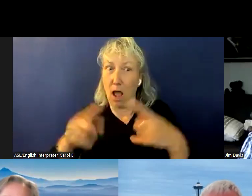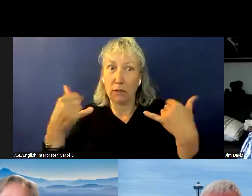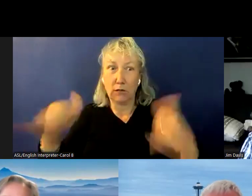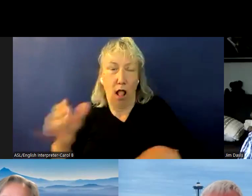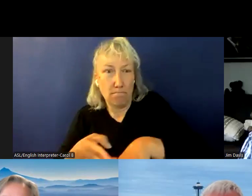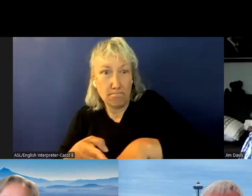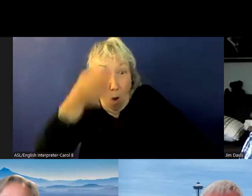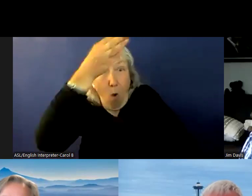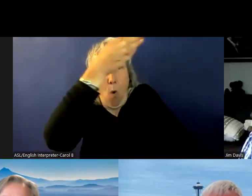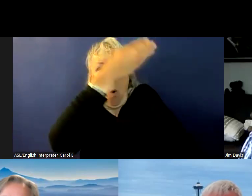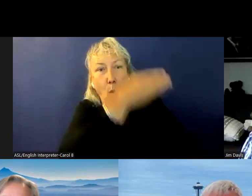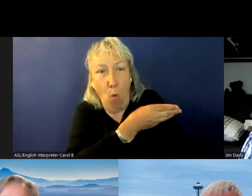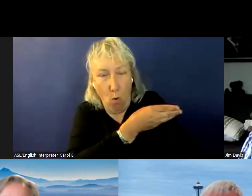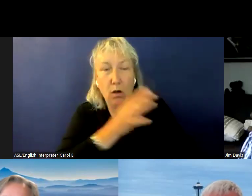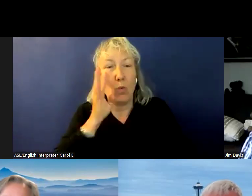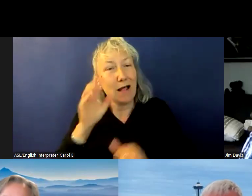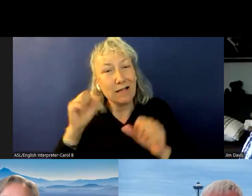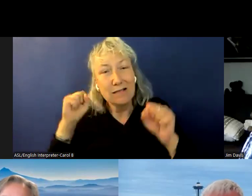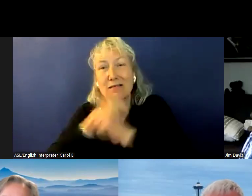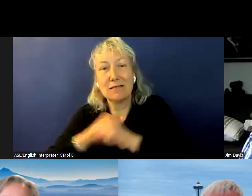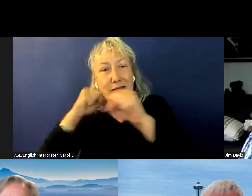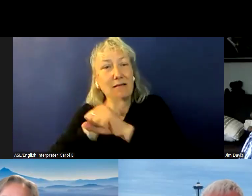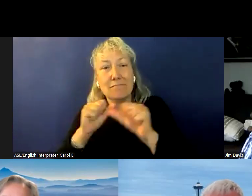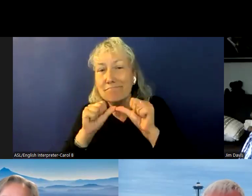ADA, and we'll continue to fight the fight